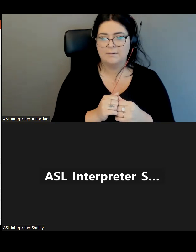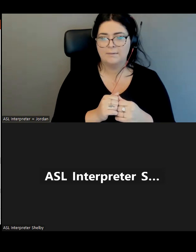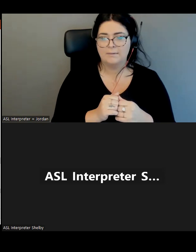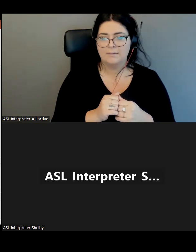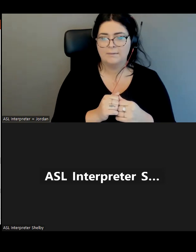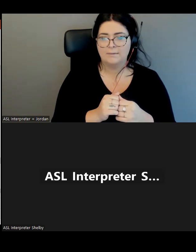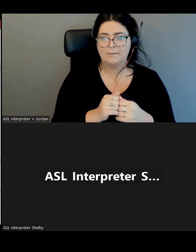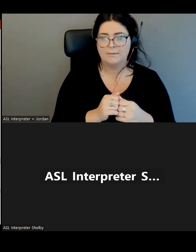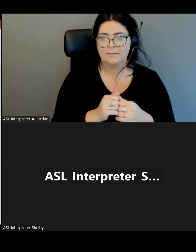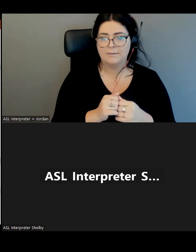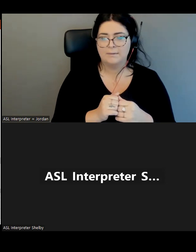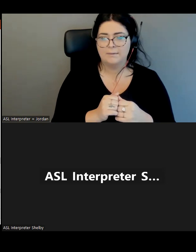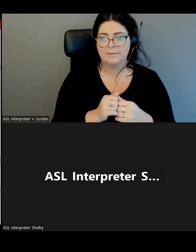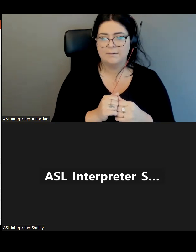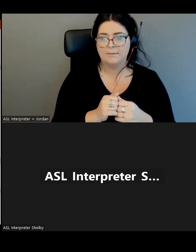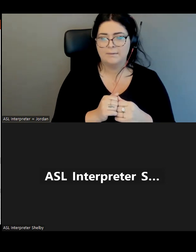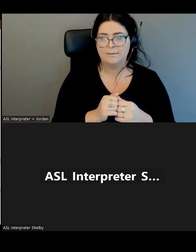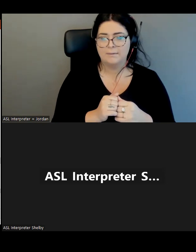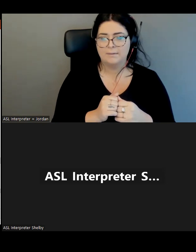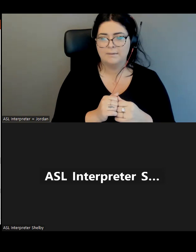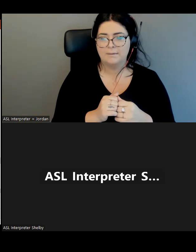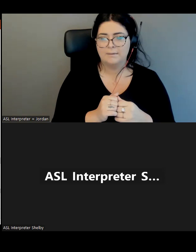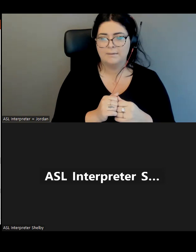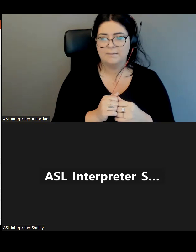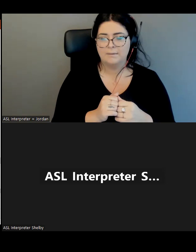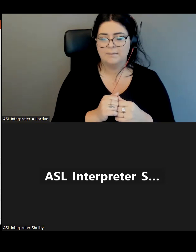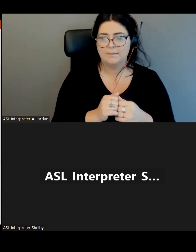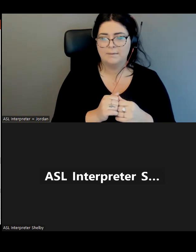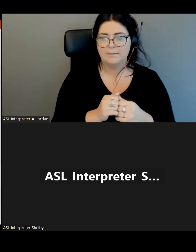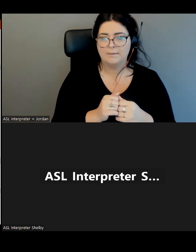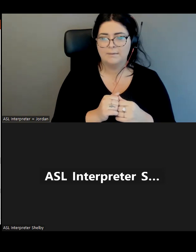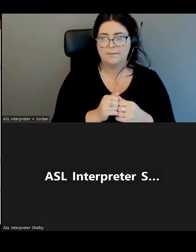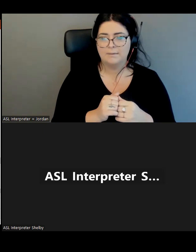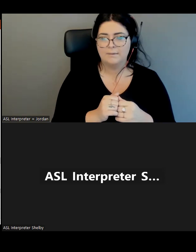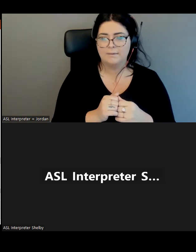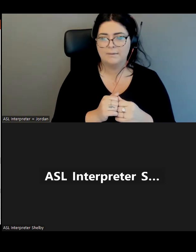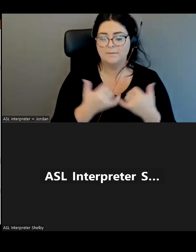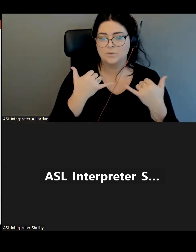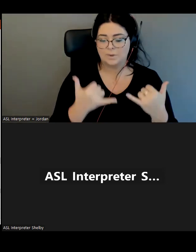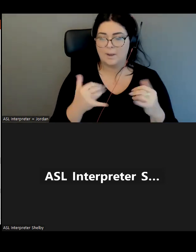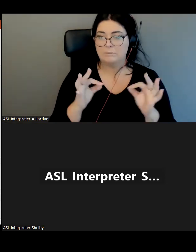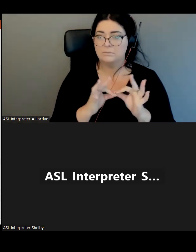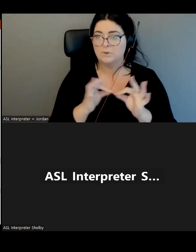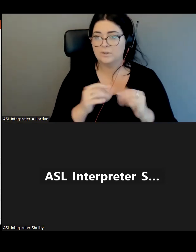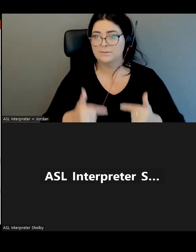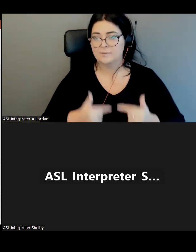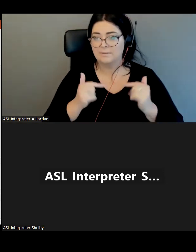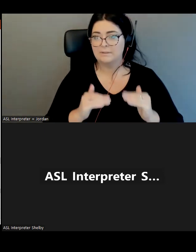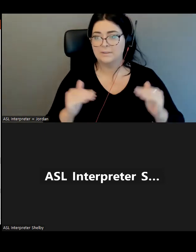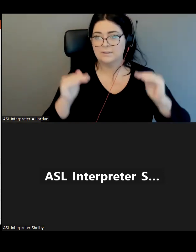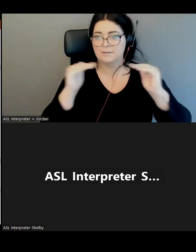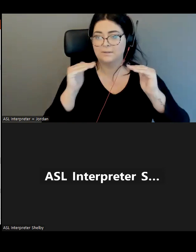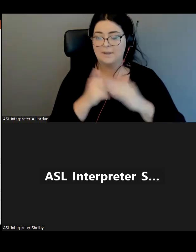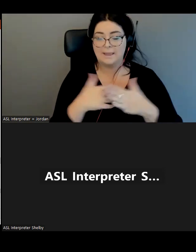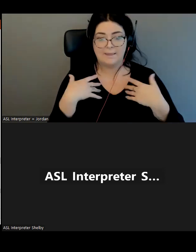or some of the other facilitators have said, that what we're finding now is that because of the cost of living and the entire issue around